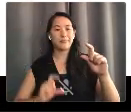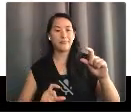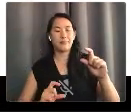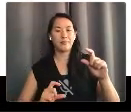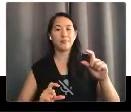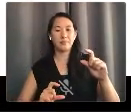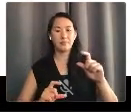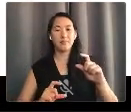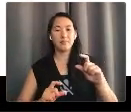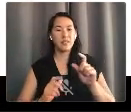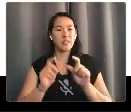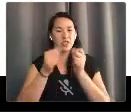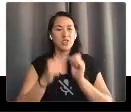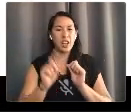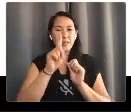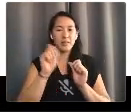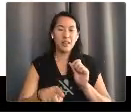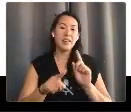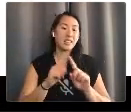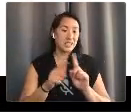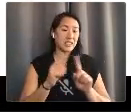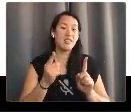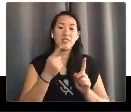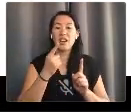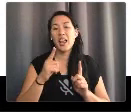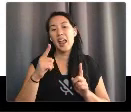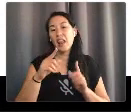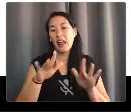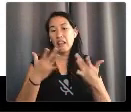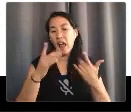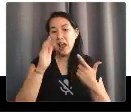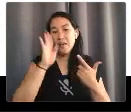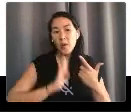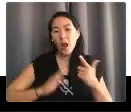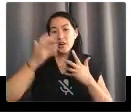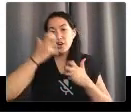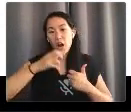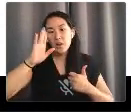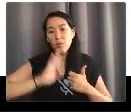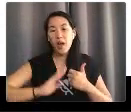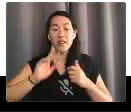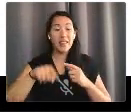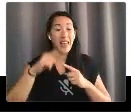again in dark brown, light brown, and tan skin color, and the heads are moving from left to right.